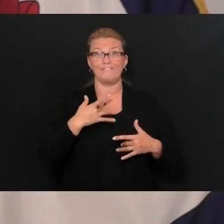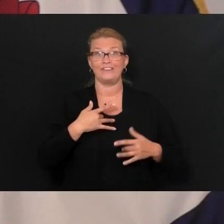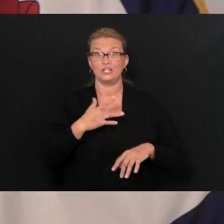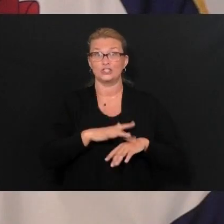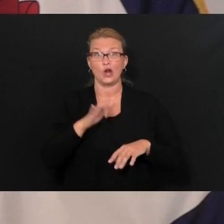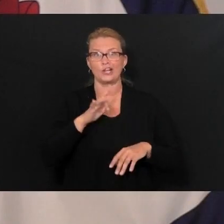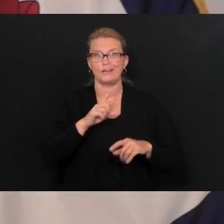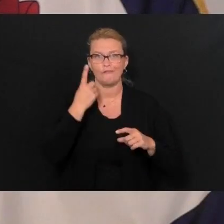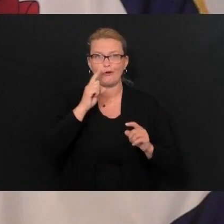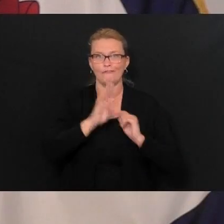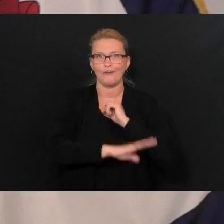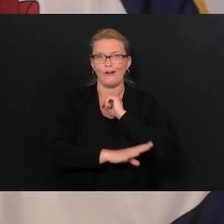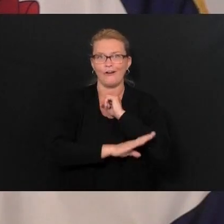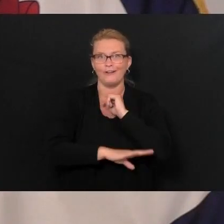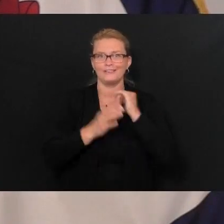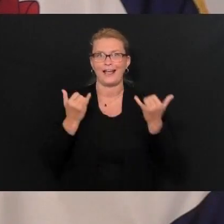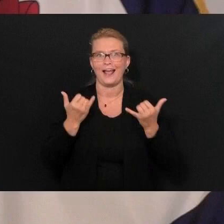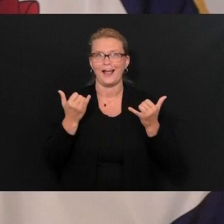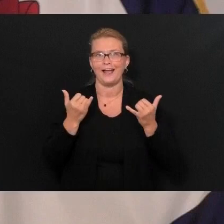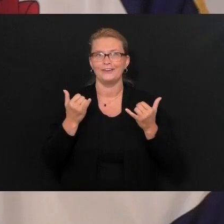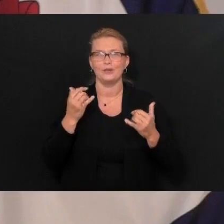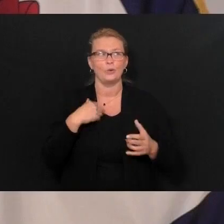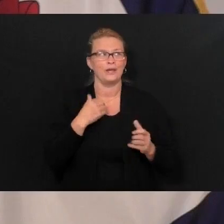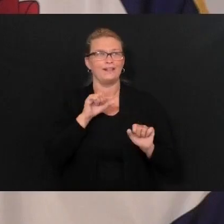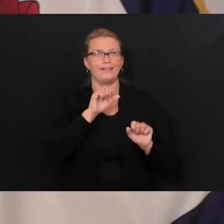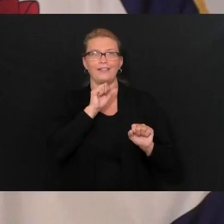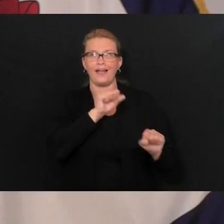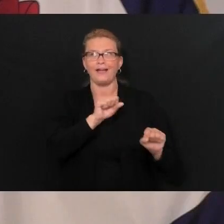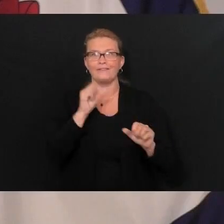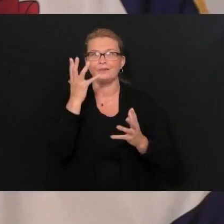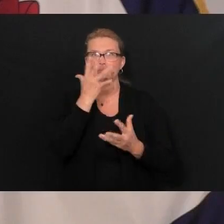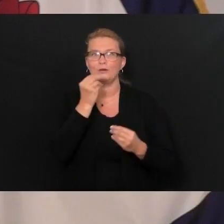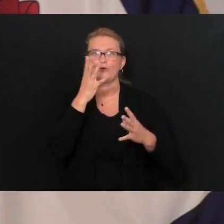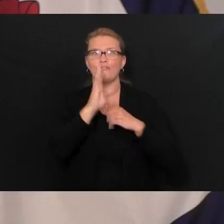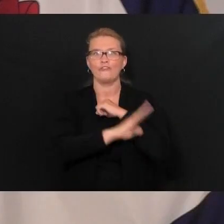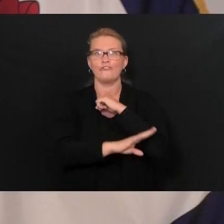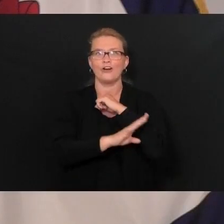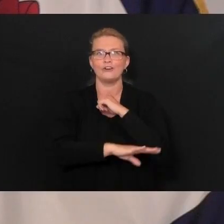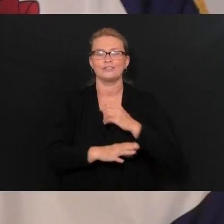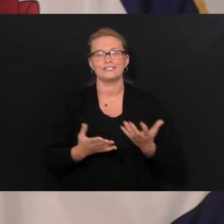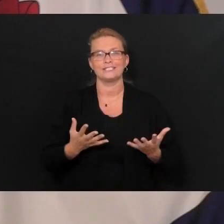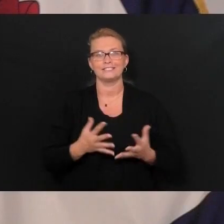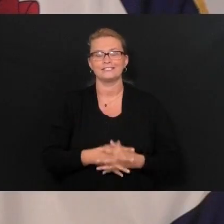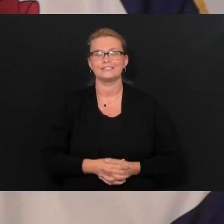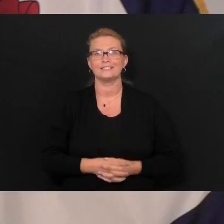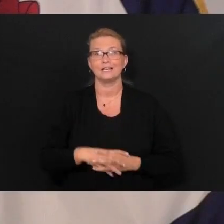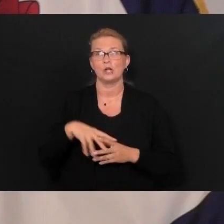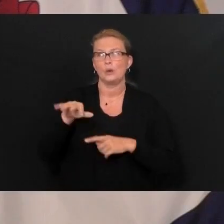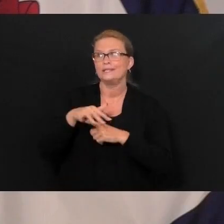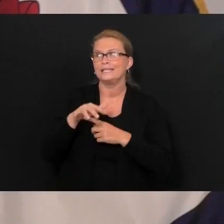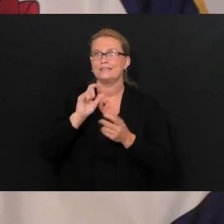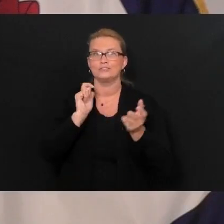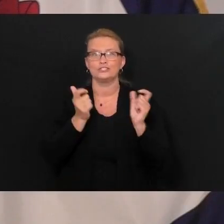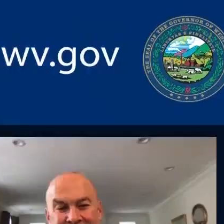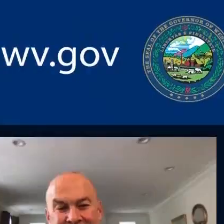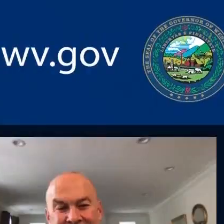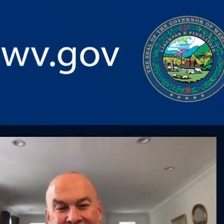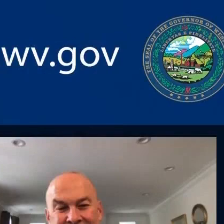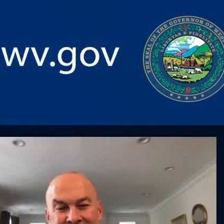We'd like to have, you know, a beautiful fall, early fall, and everything warm and everything with the leaves turning and everything be really pretty.